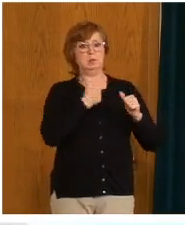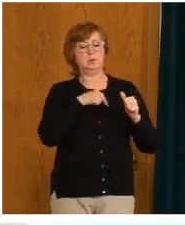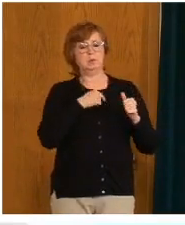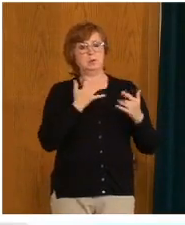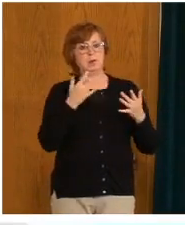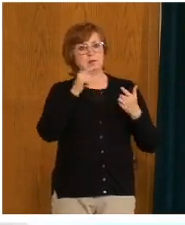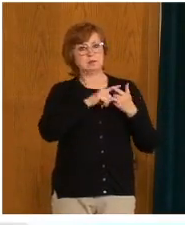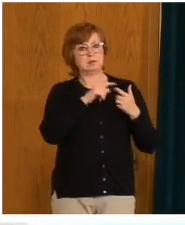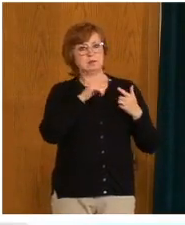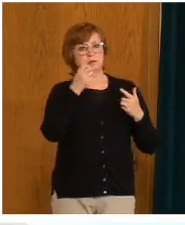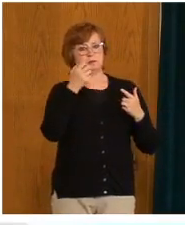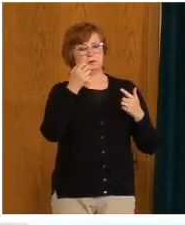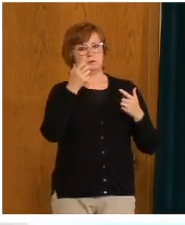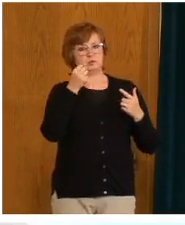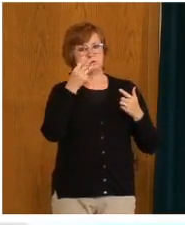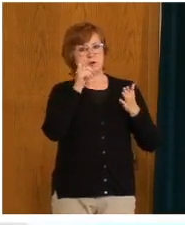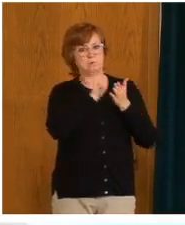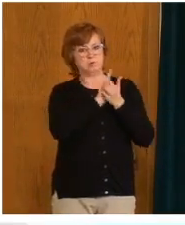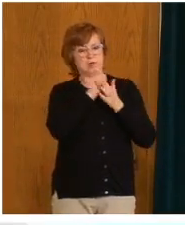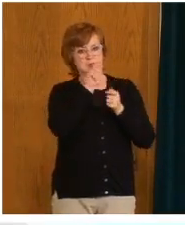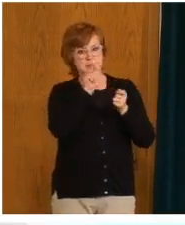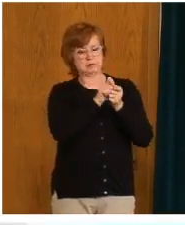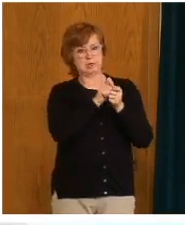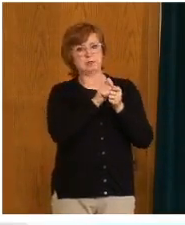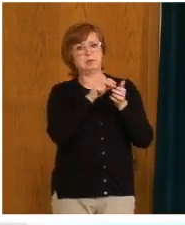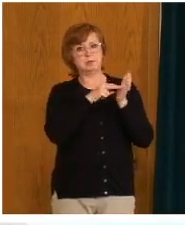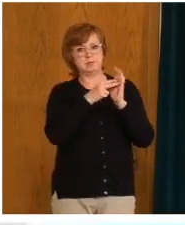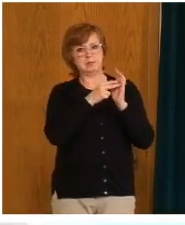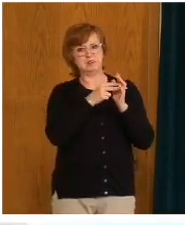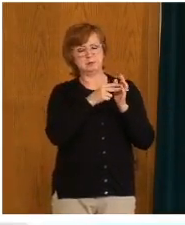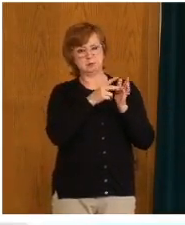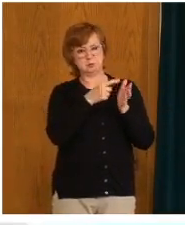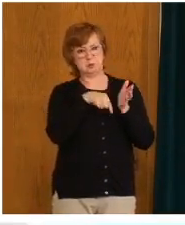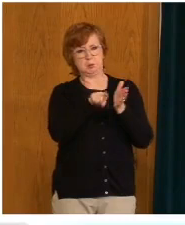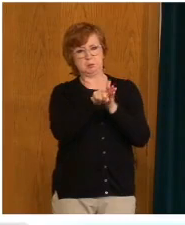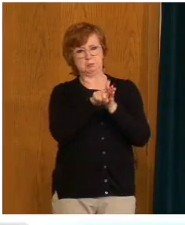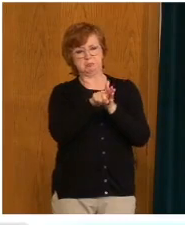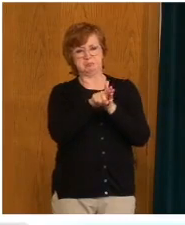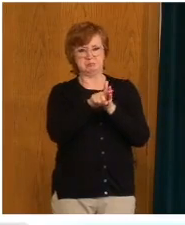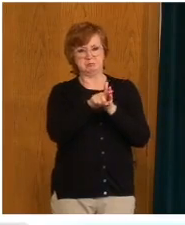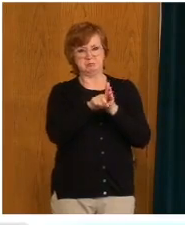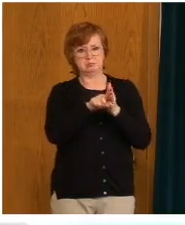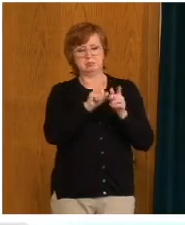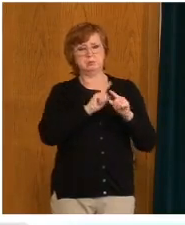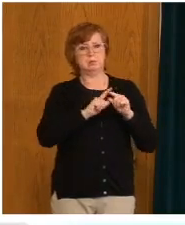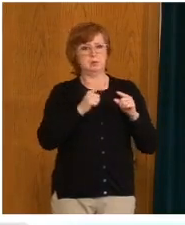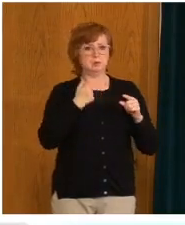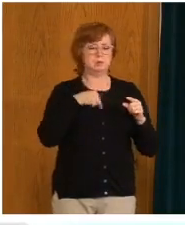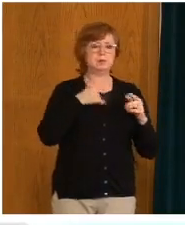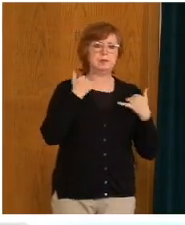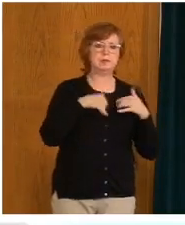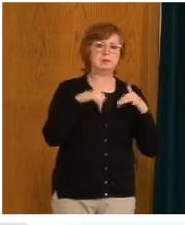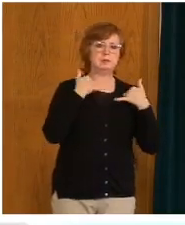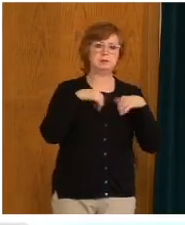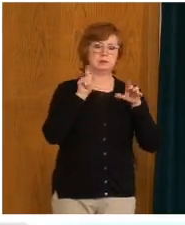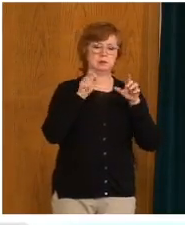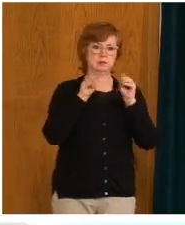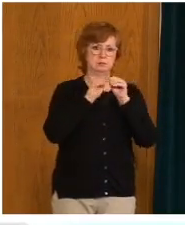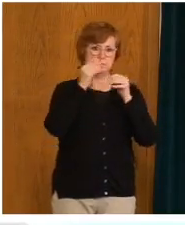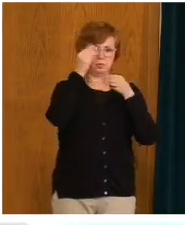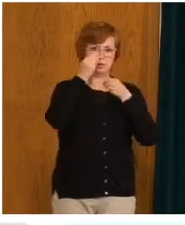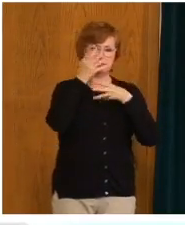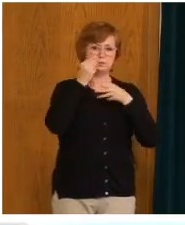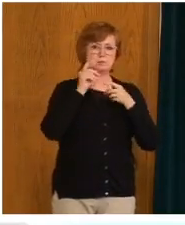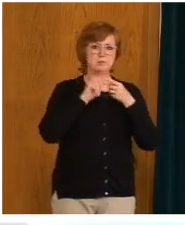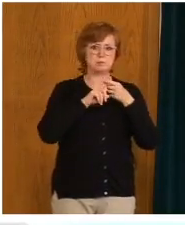second dose would be perfectly fine. But we still need some more information to see if, for those who may want a